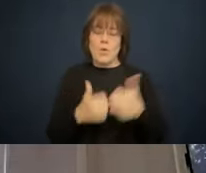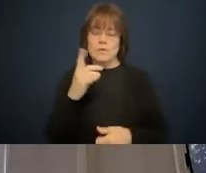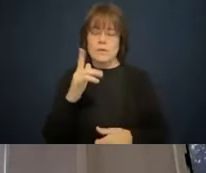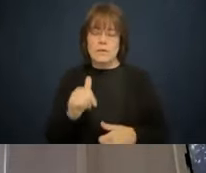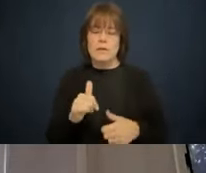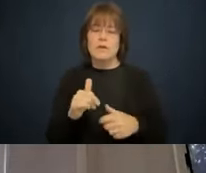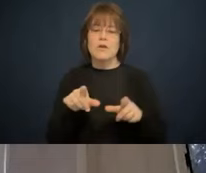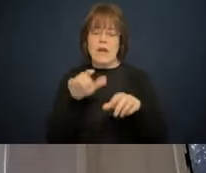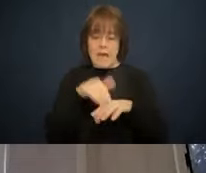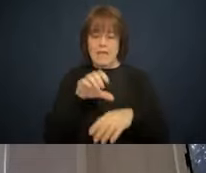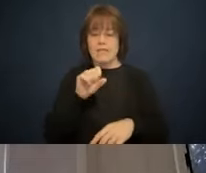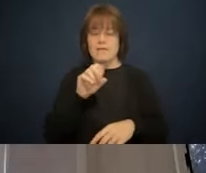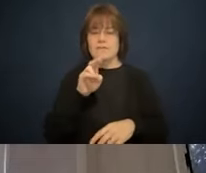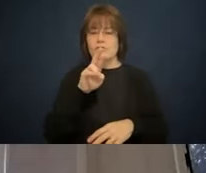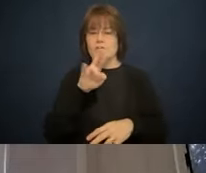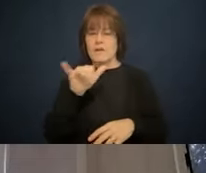the survey.